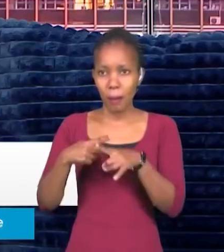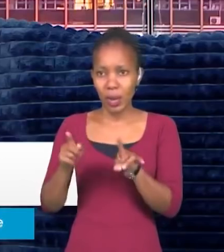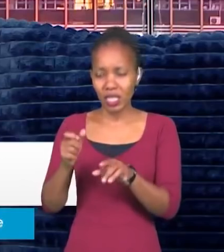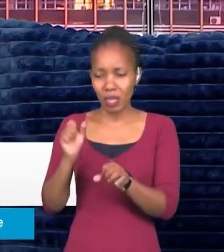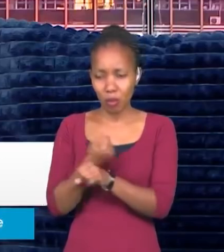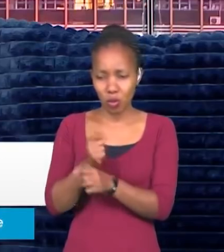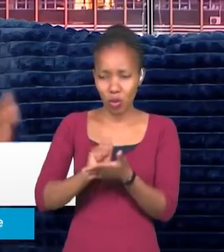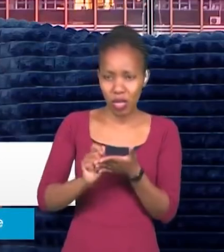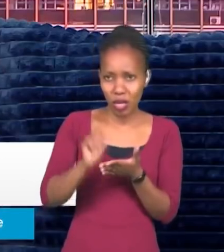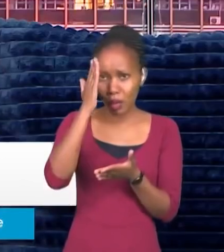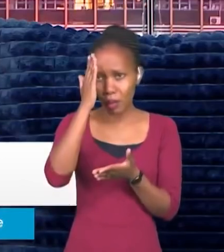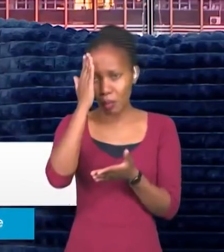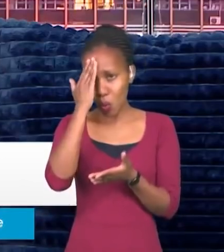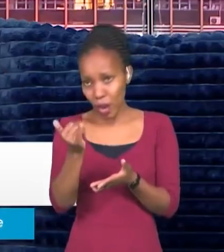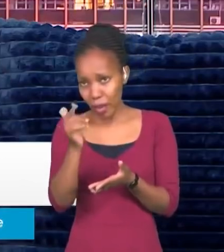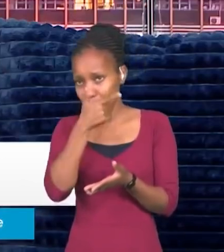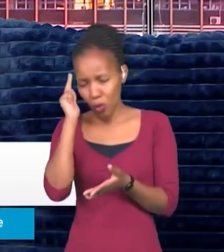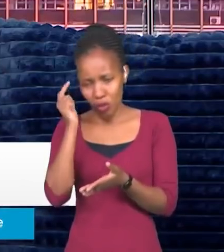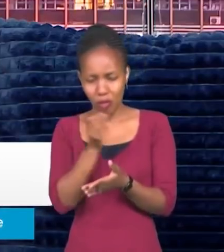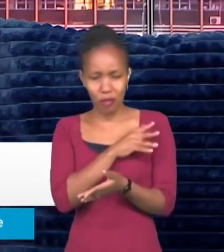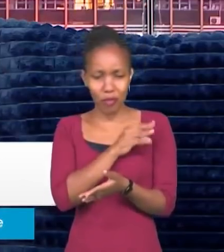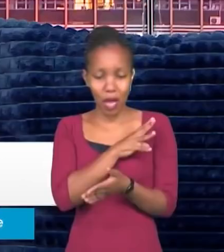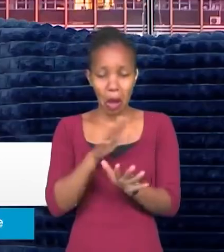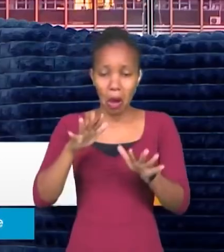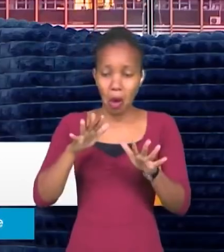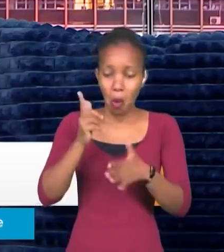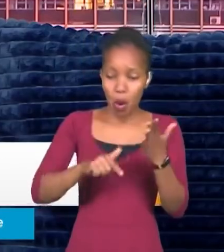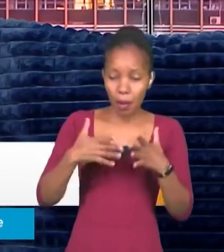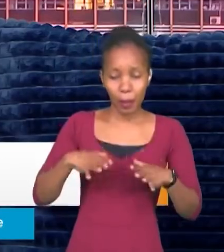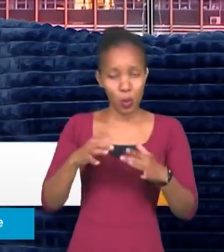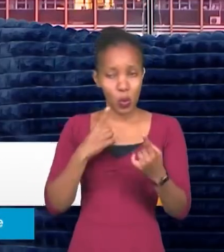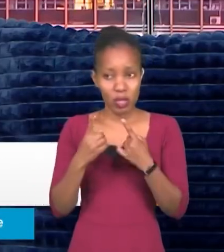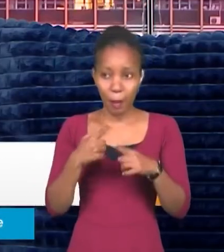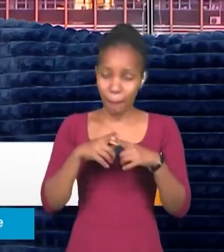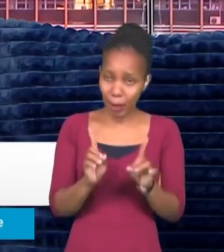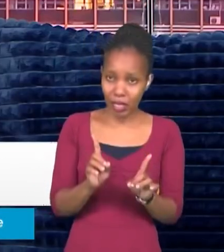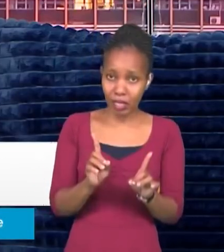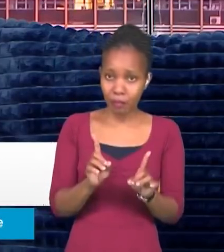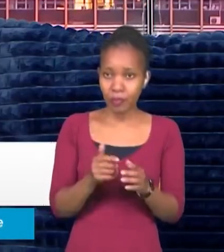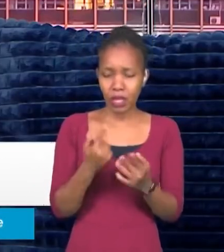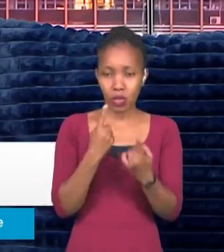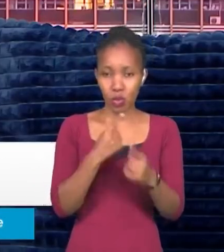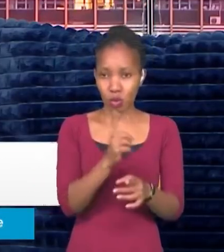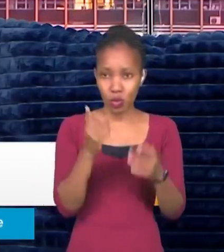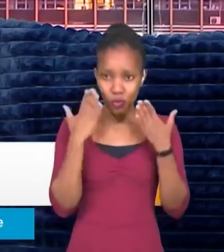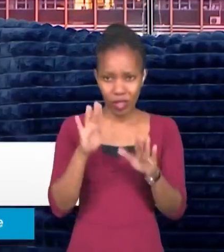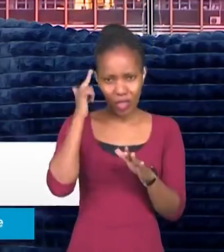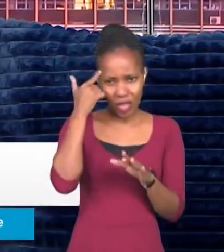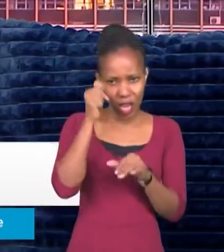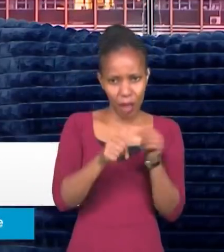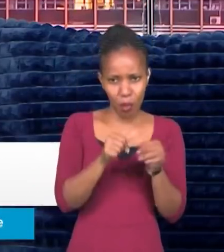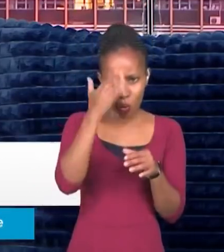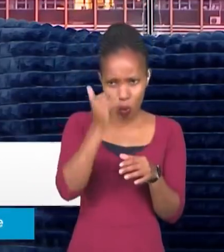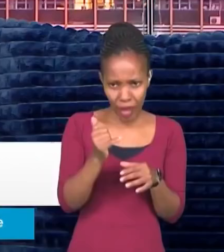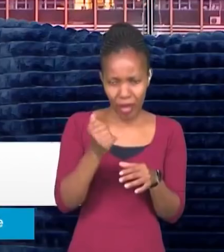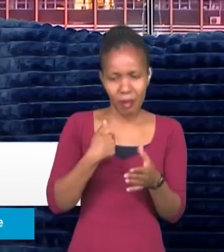maybe mm-hmm. because they're fearing what the society will say, yeah, or what people will say. Mm-hmm. But I told you that, think about, why is it that